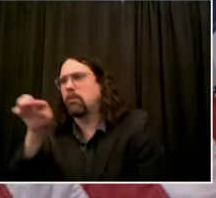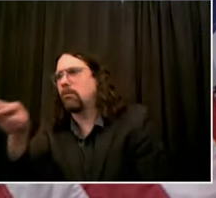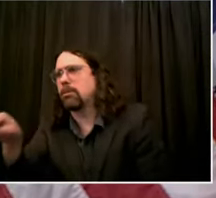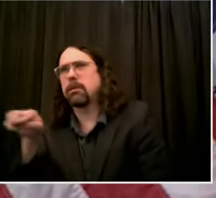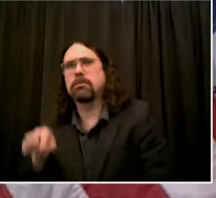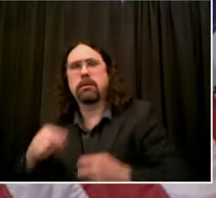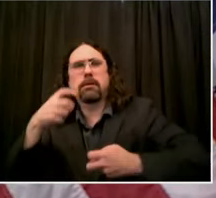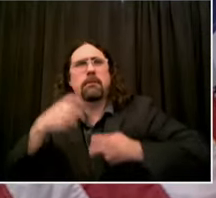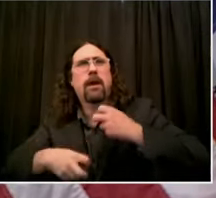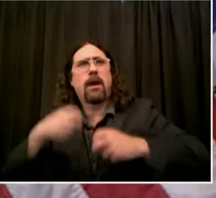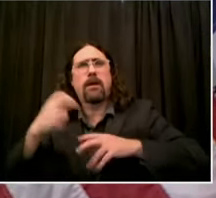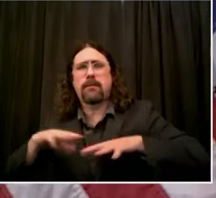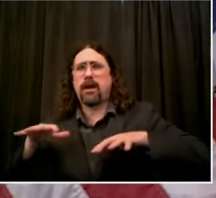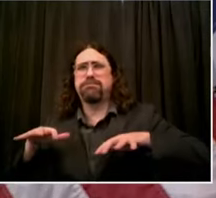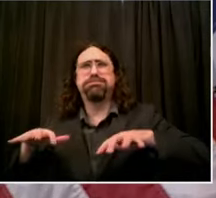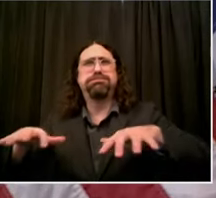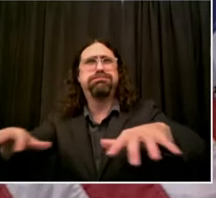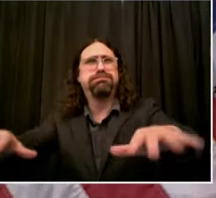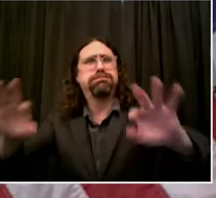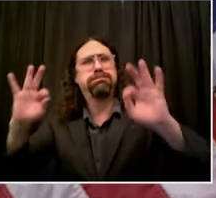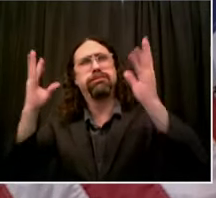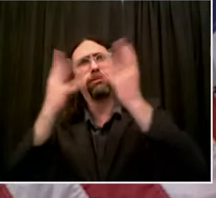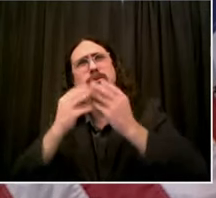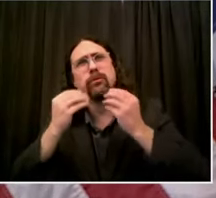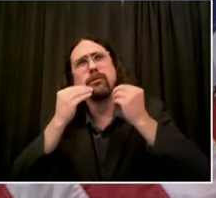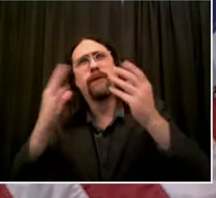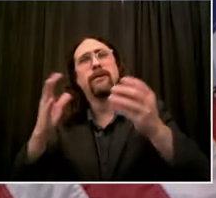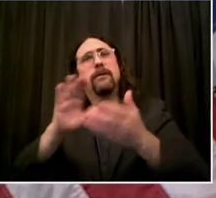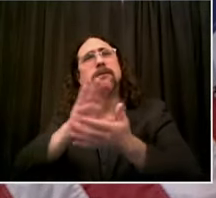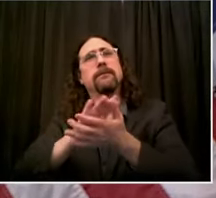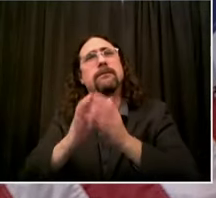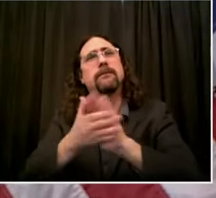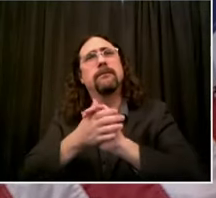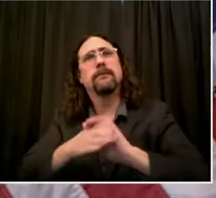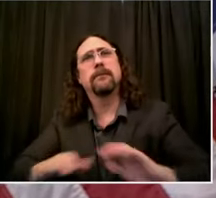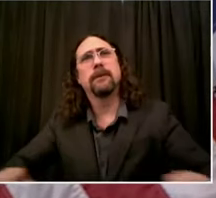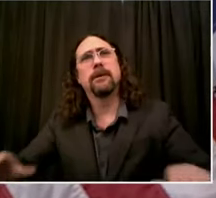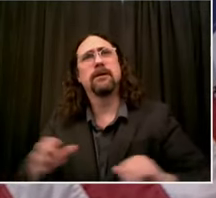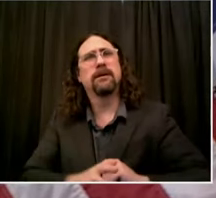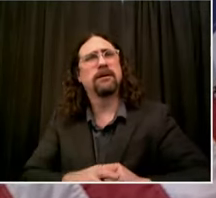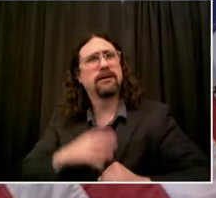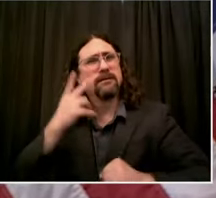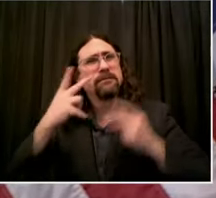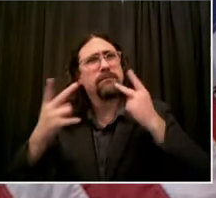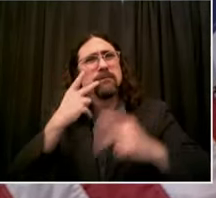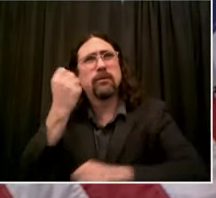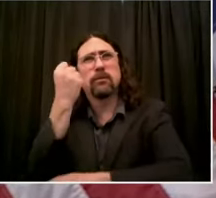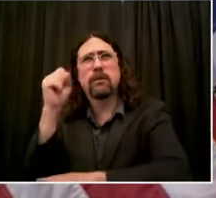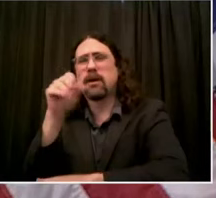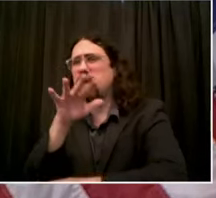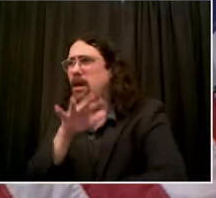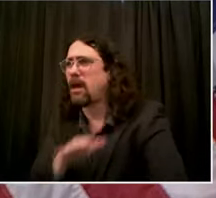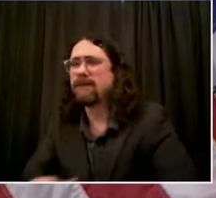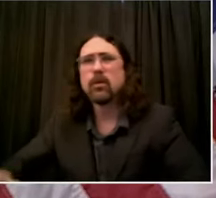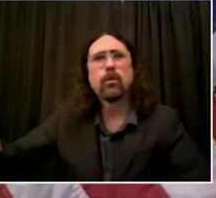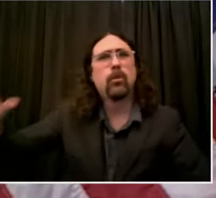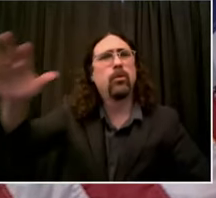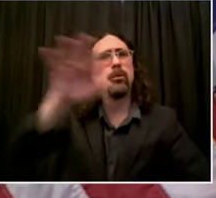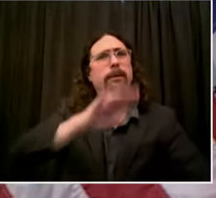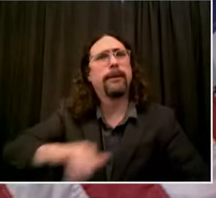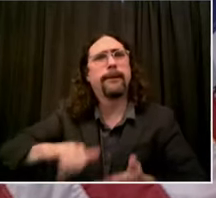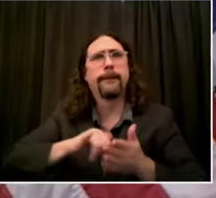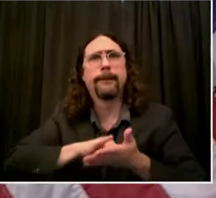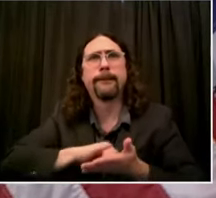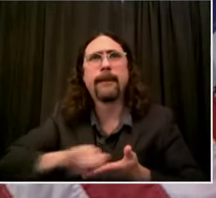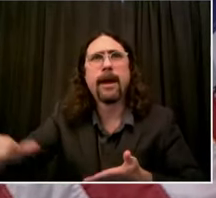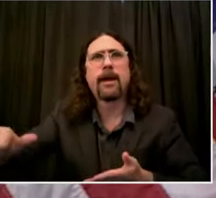to attack property. NYPD was positioned to address that rapidly. We'll get the exact details